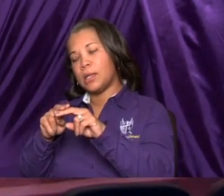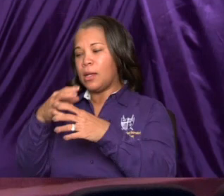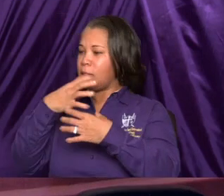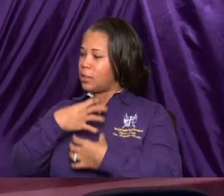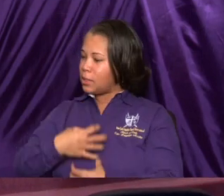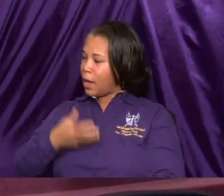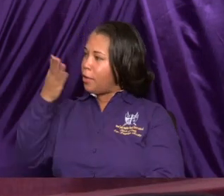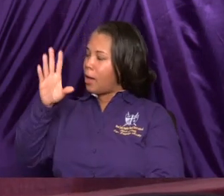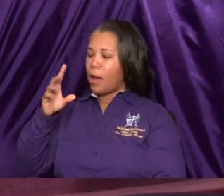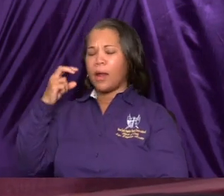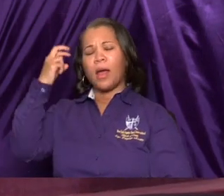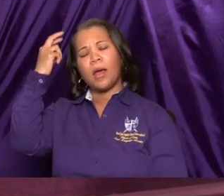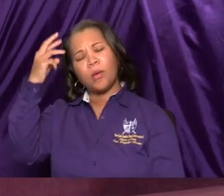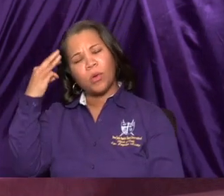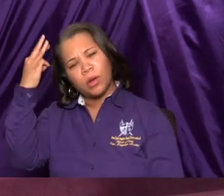I wonder,